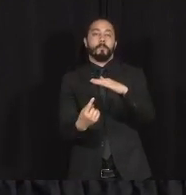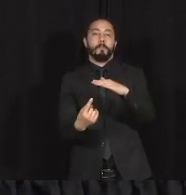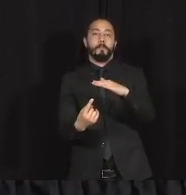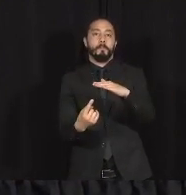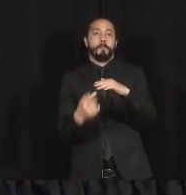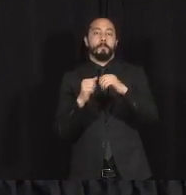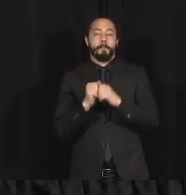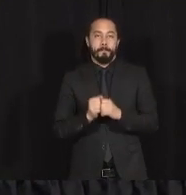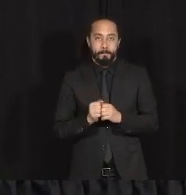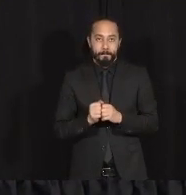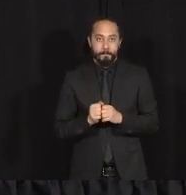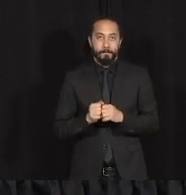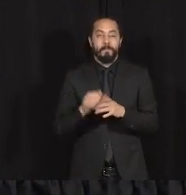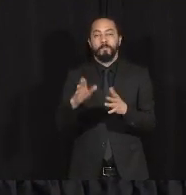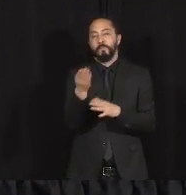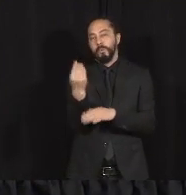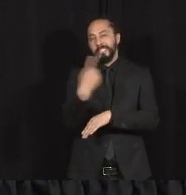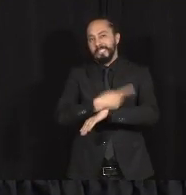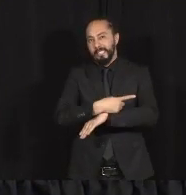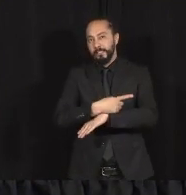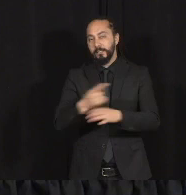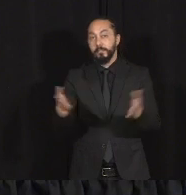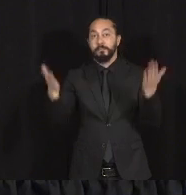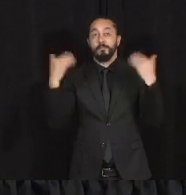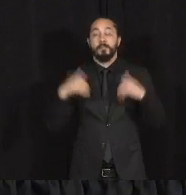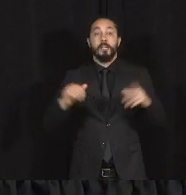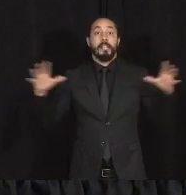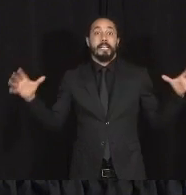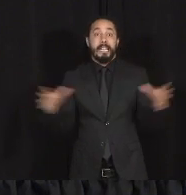to work virtually wherever possible.